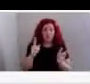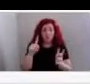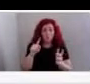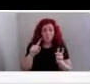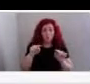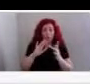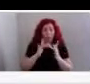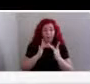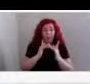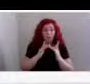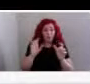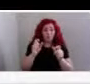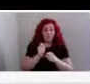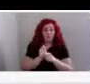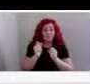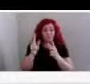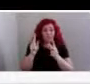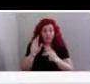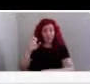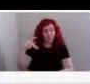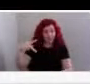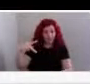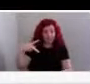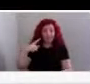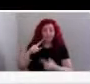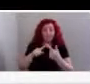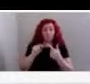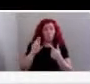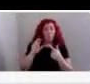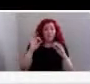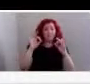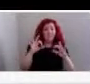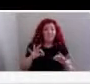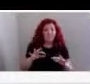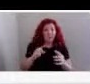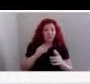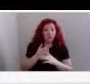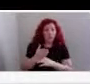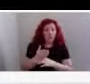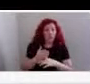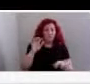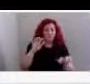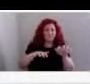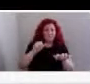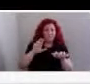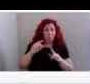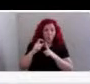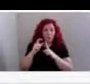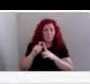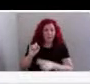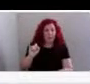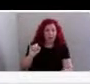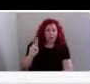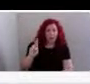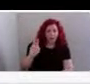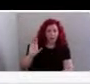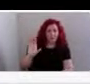submit a map or uh feedback through texas or words at irc.az.gov